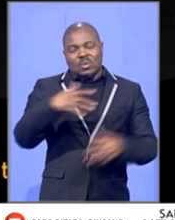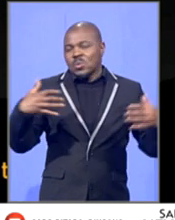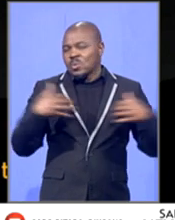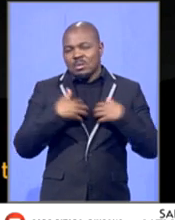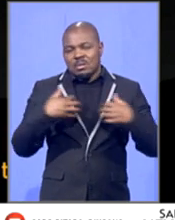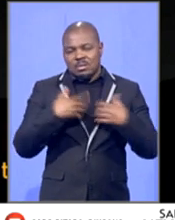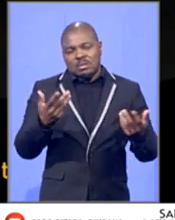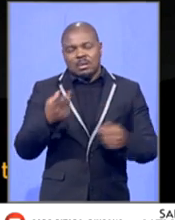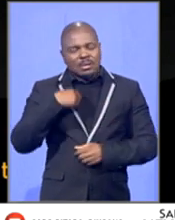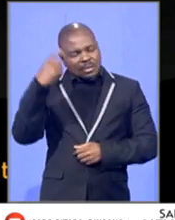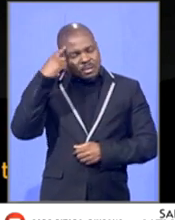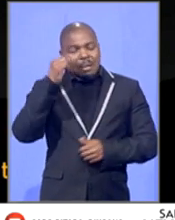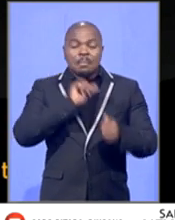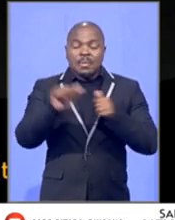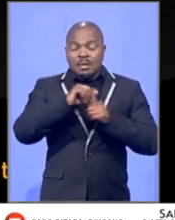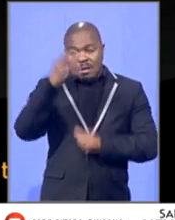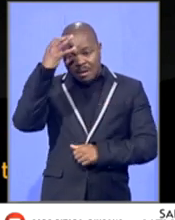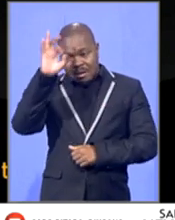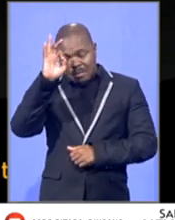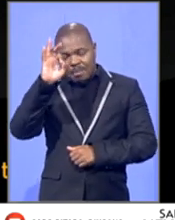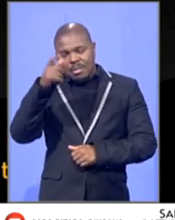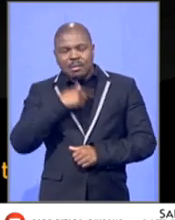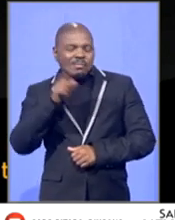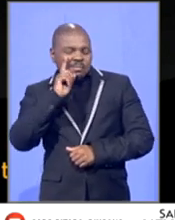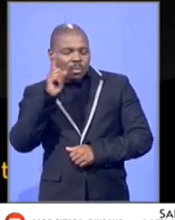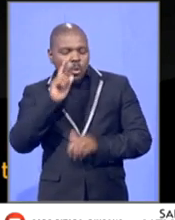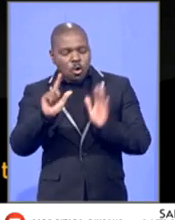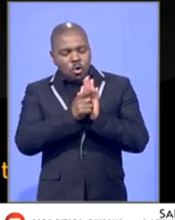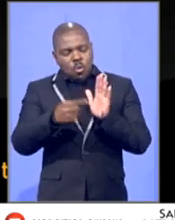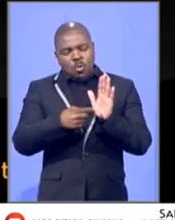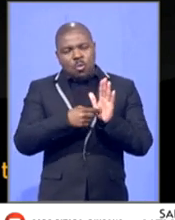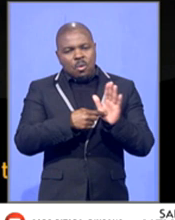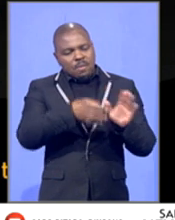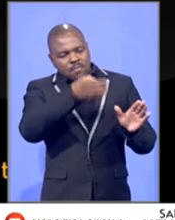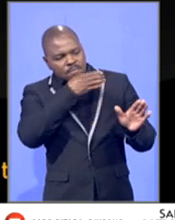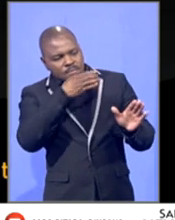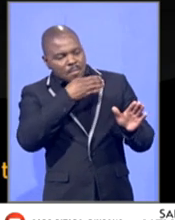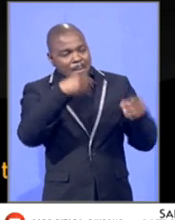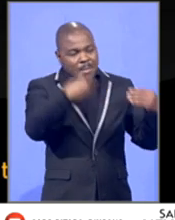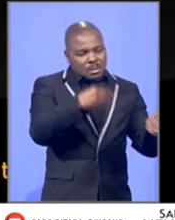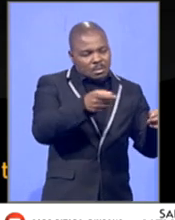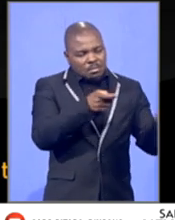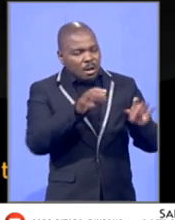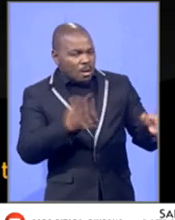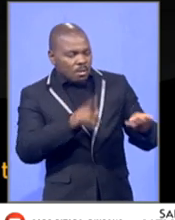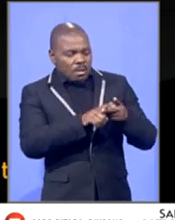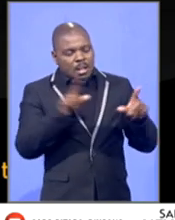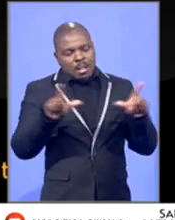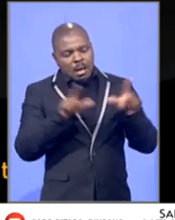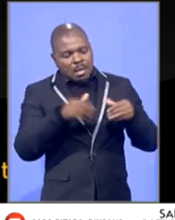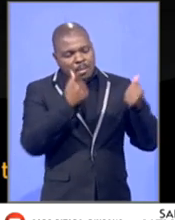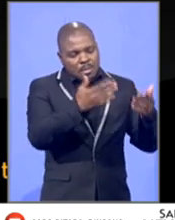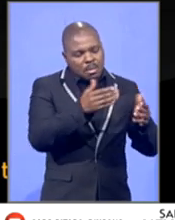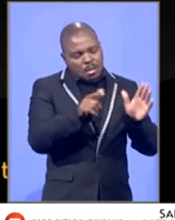re mmuso o ko lebelele melao le dipeelo tsa tsamaiso tsa di-taverne na ka bophara le go fana ka di-license tsa